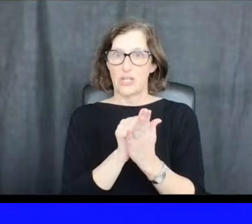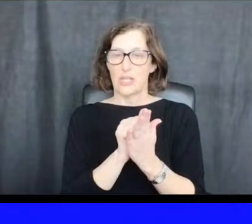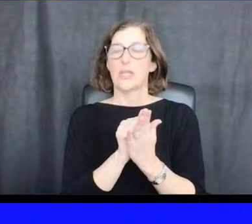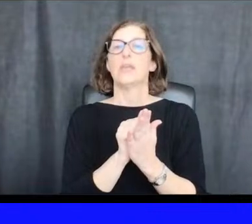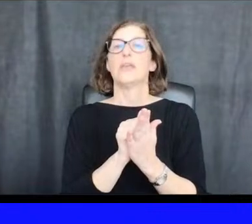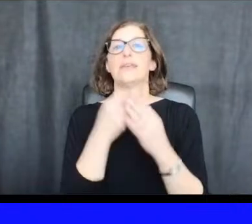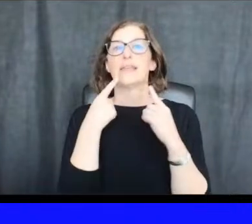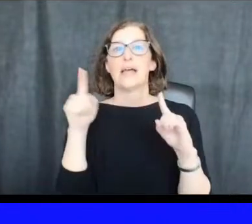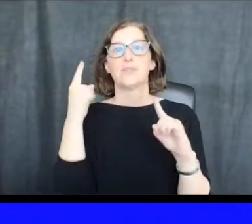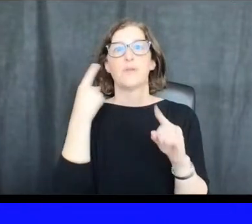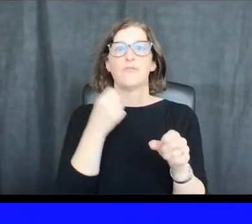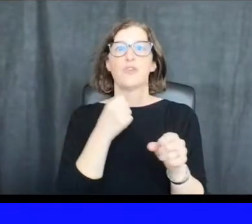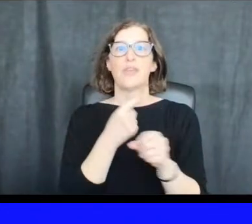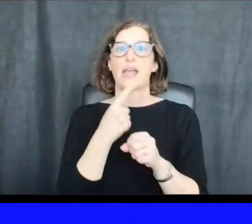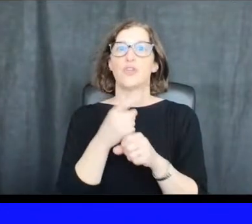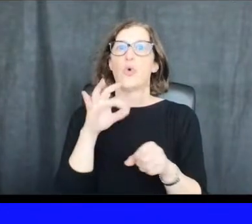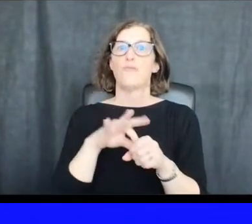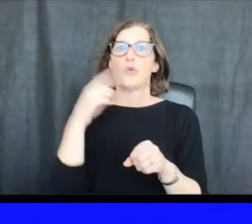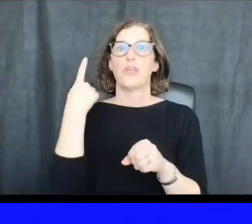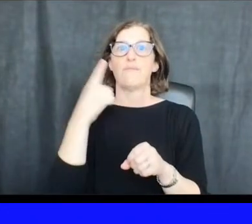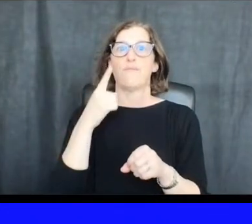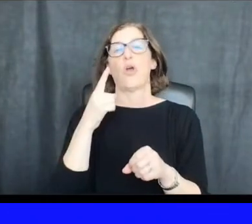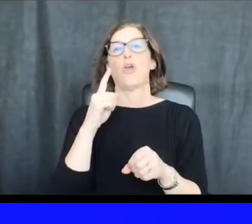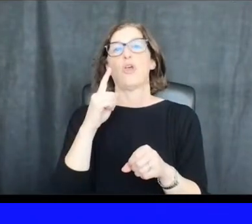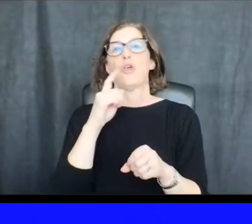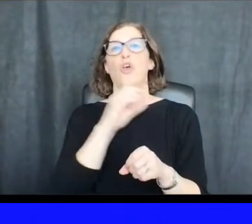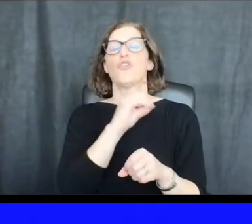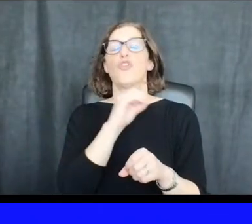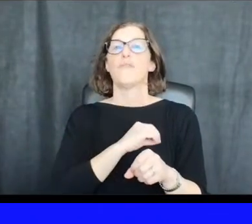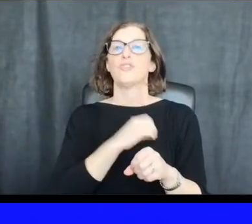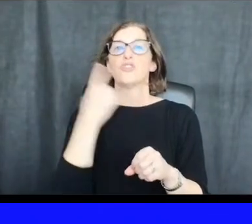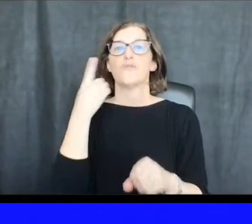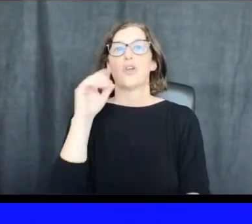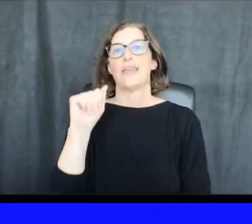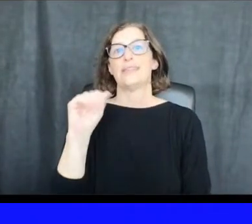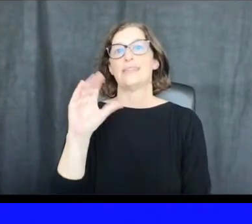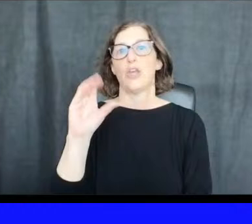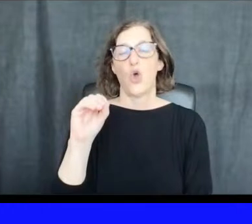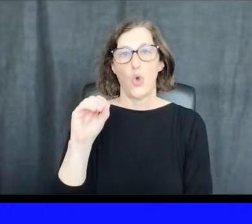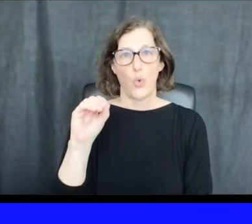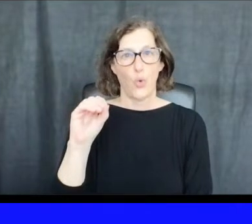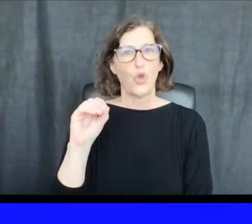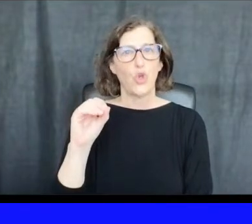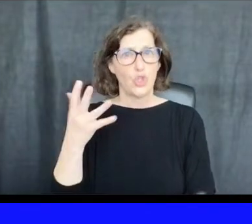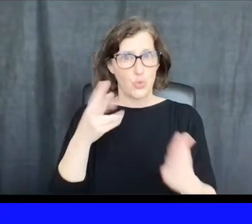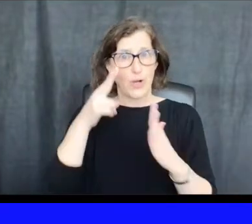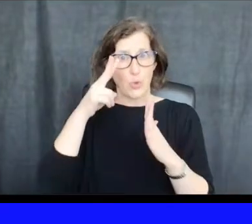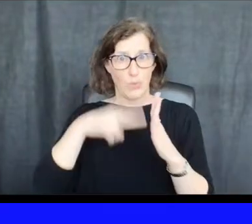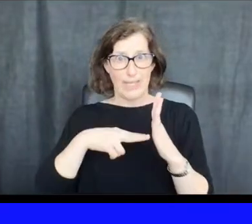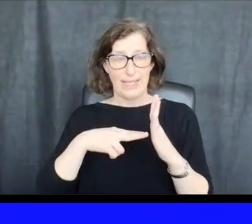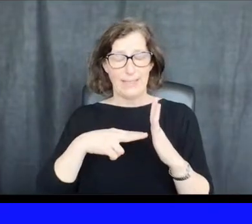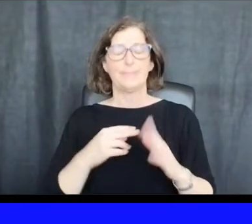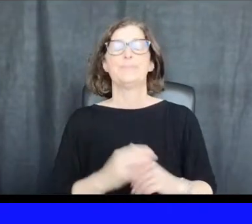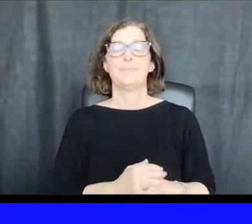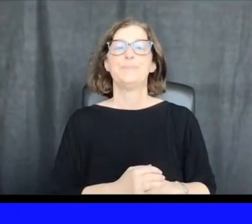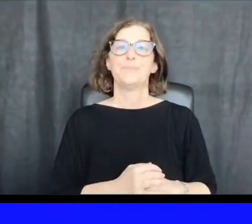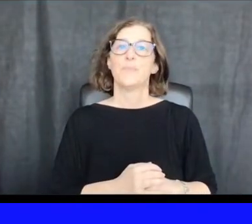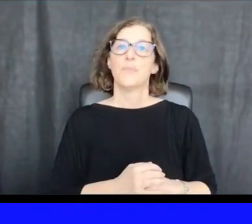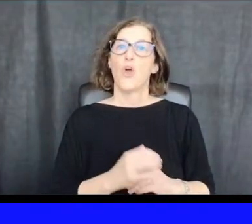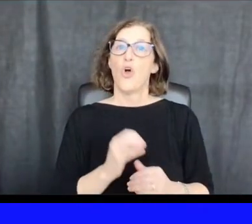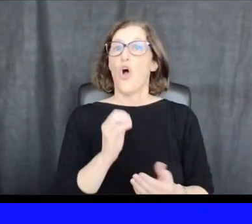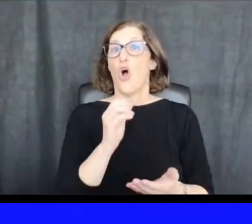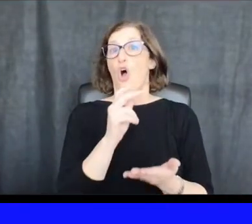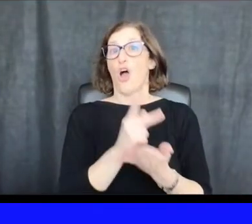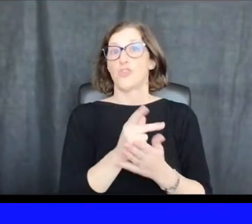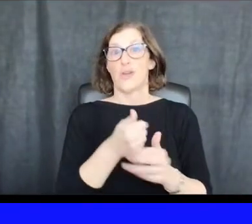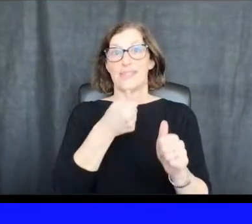Becker, Warren Siegel, Daniel Napolitano, and Hyacinth Pert. Okay, thank you. Any questions or